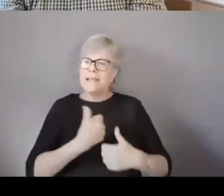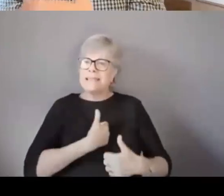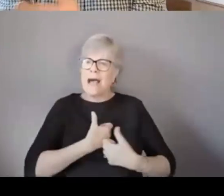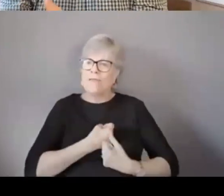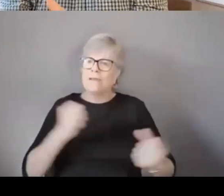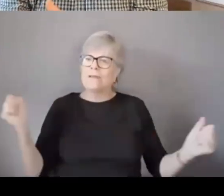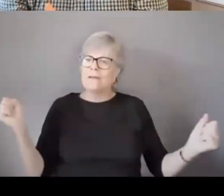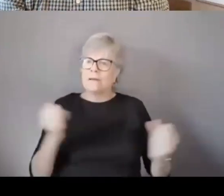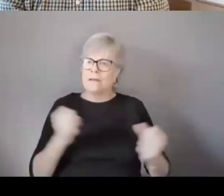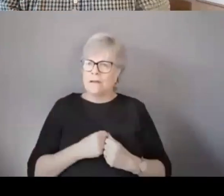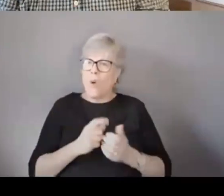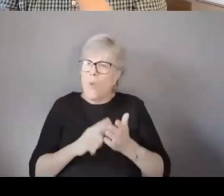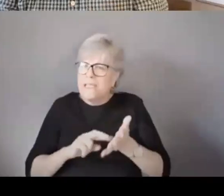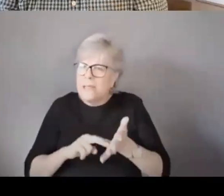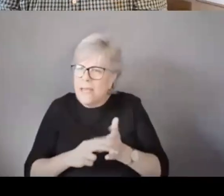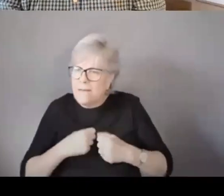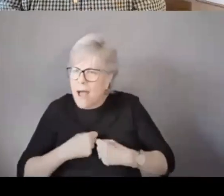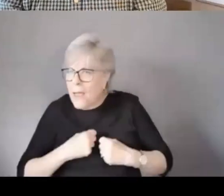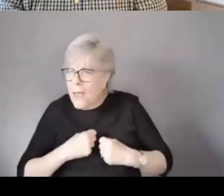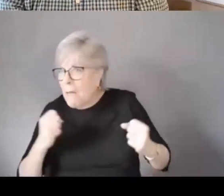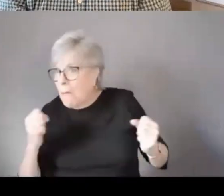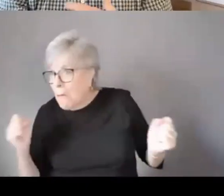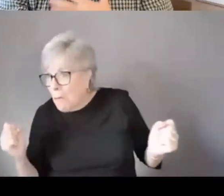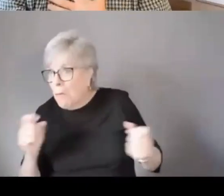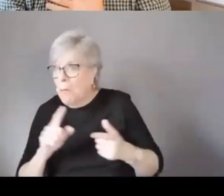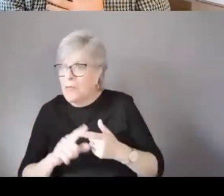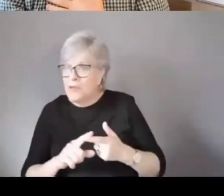piece of myself with that young person? You can disclose to your